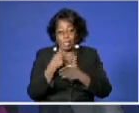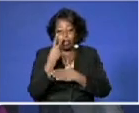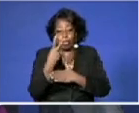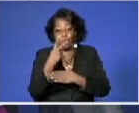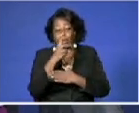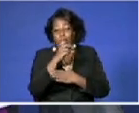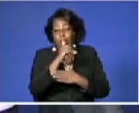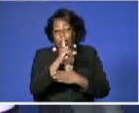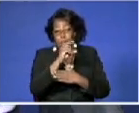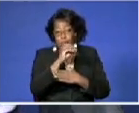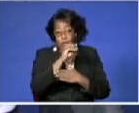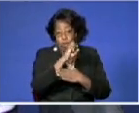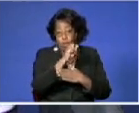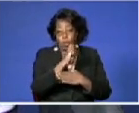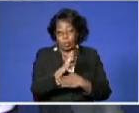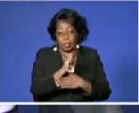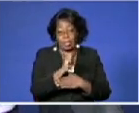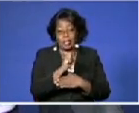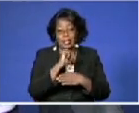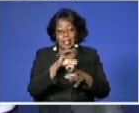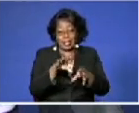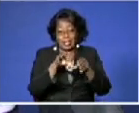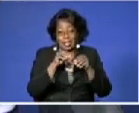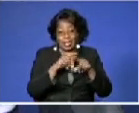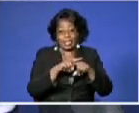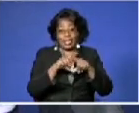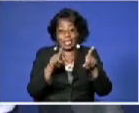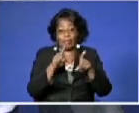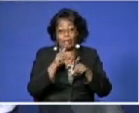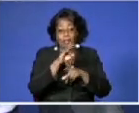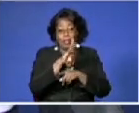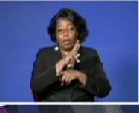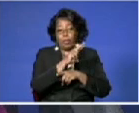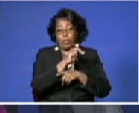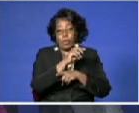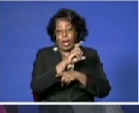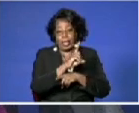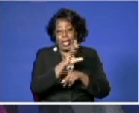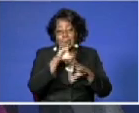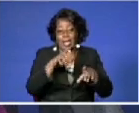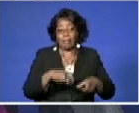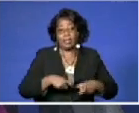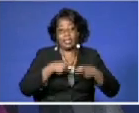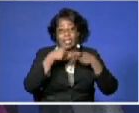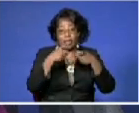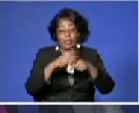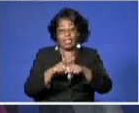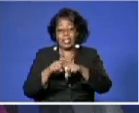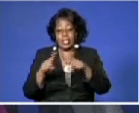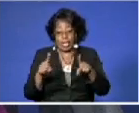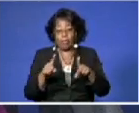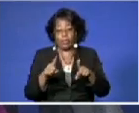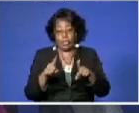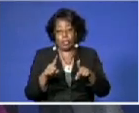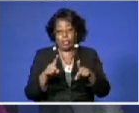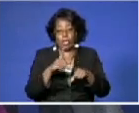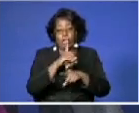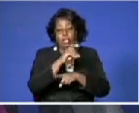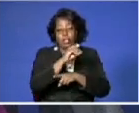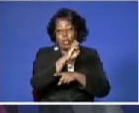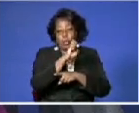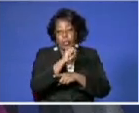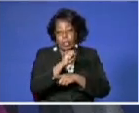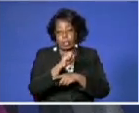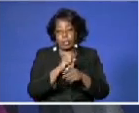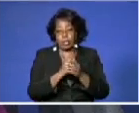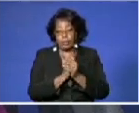are issued, it is broadly accepted that different brands of vaccines can be given in separate doses. But what